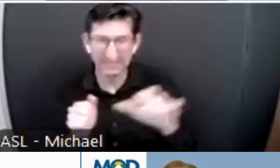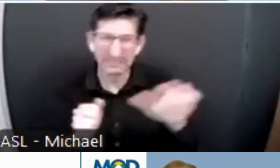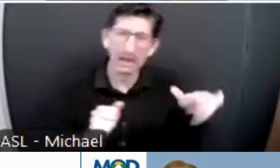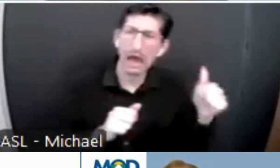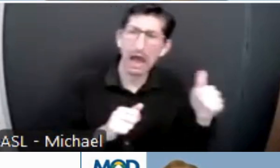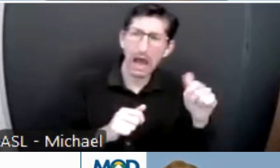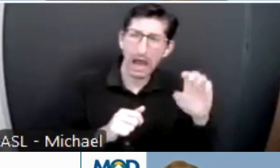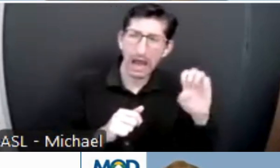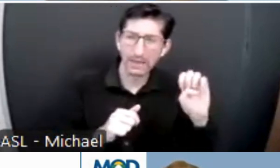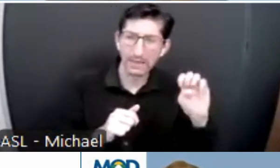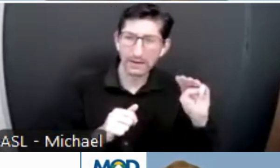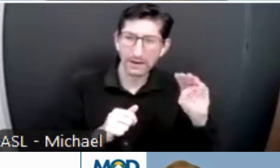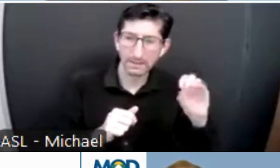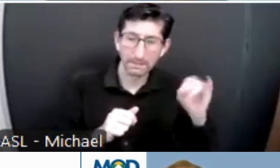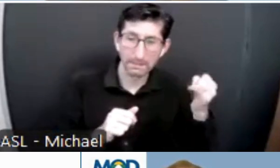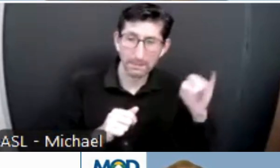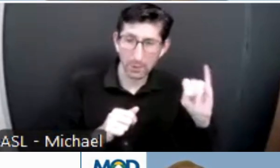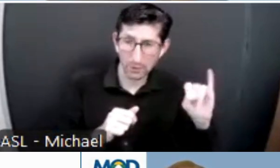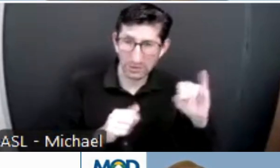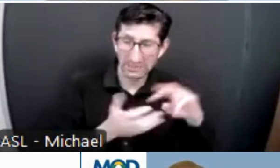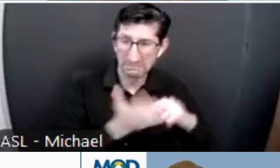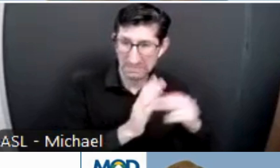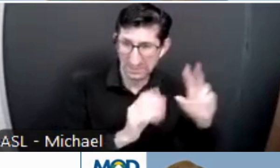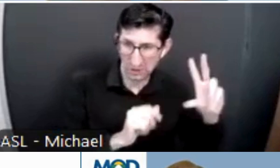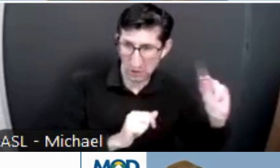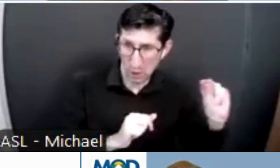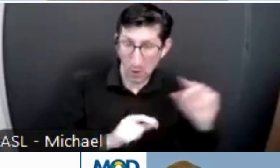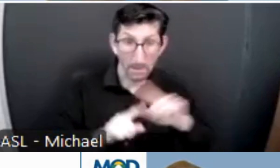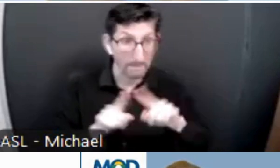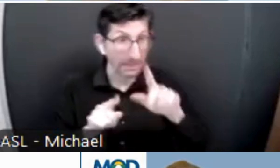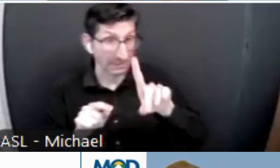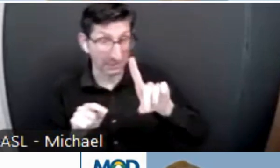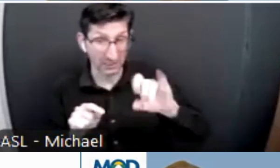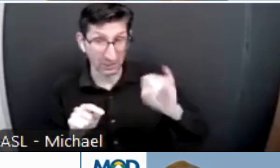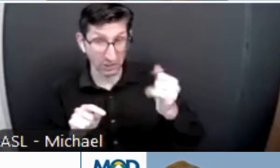So has Jane described that she has a disability?